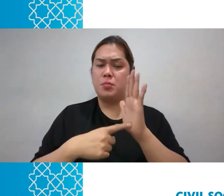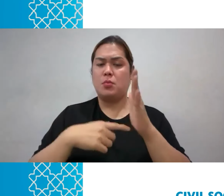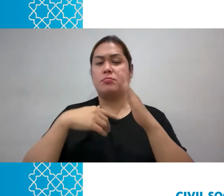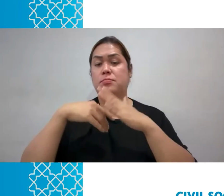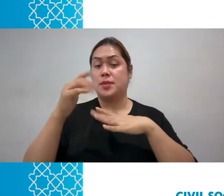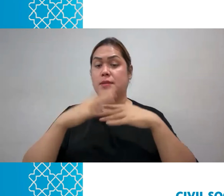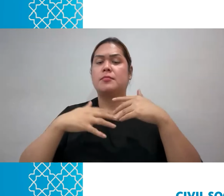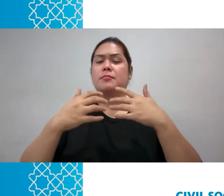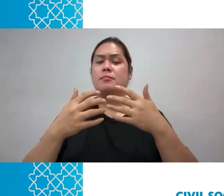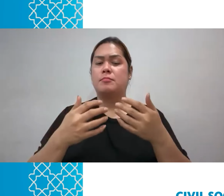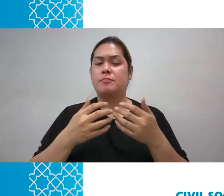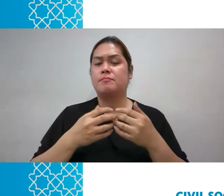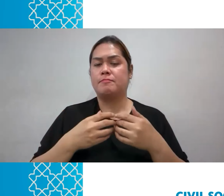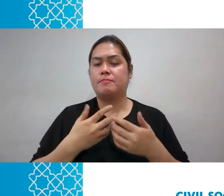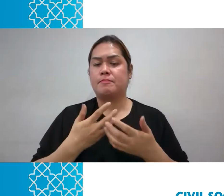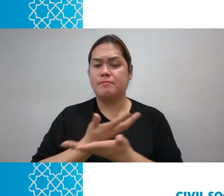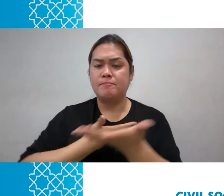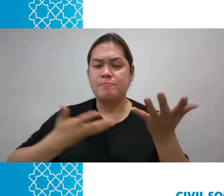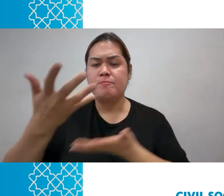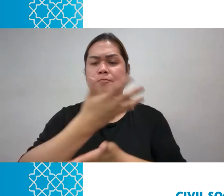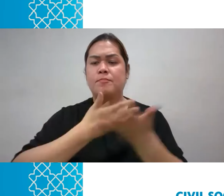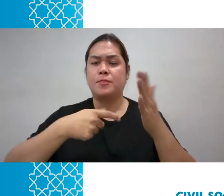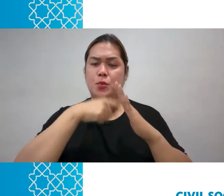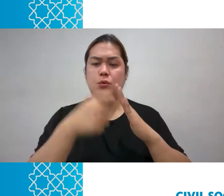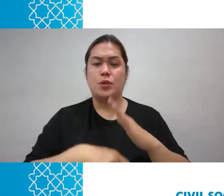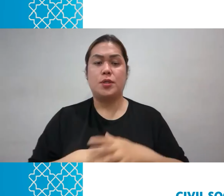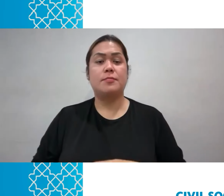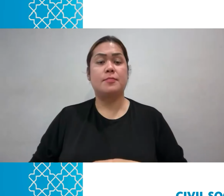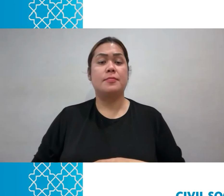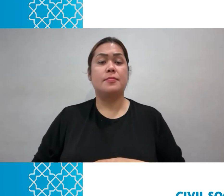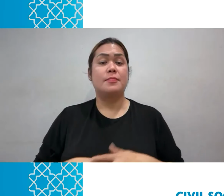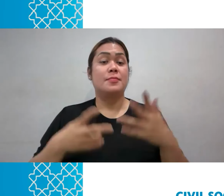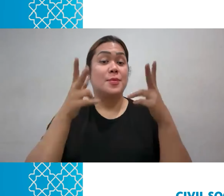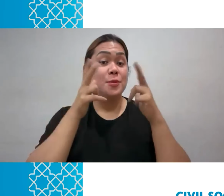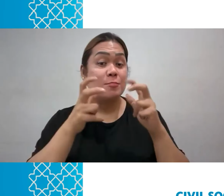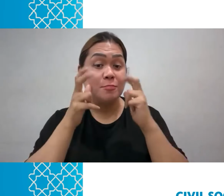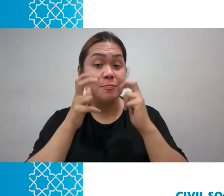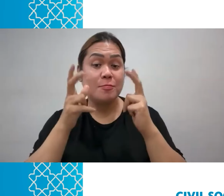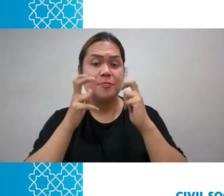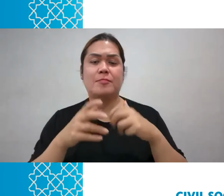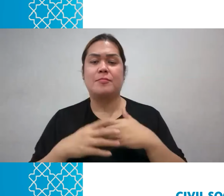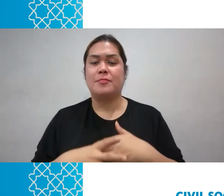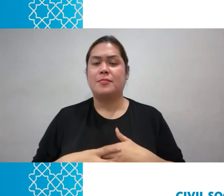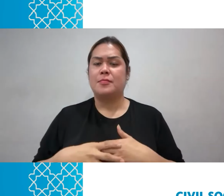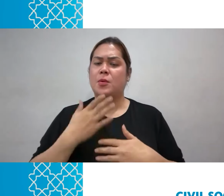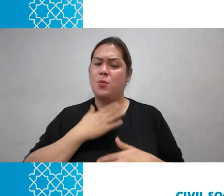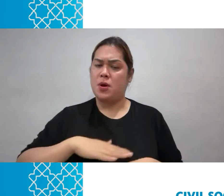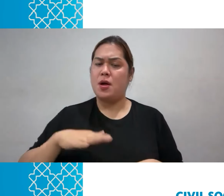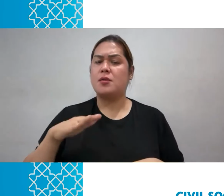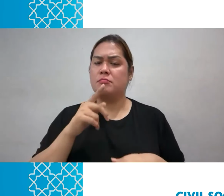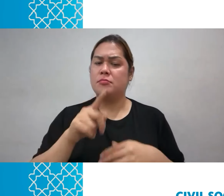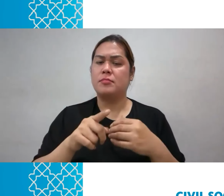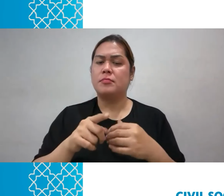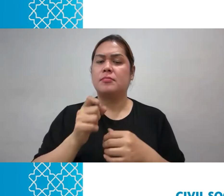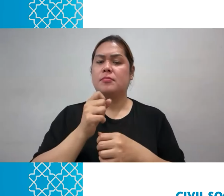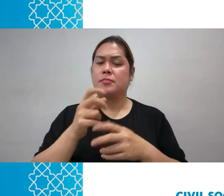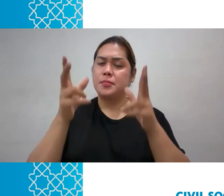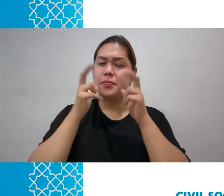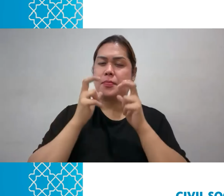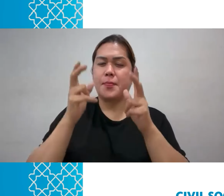projects. This will be from listen to co-create to lead. So when we talk about listening to our